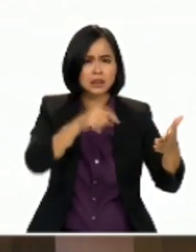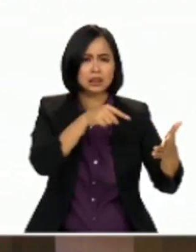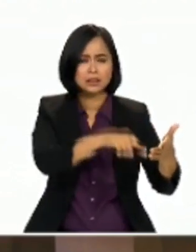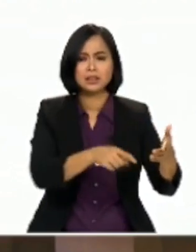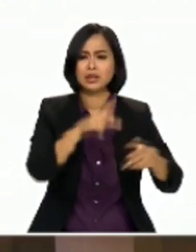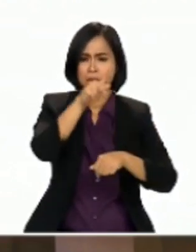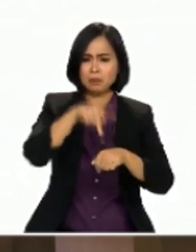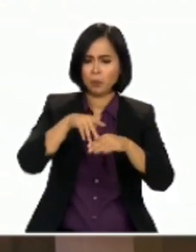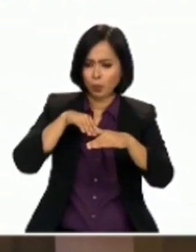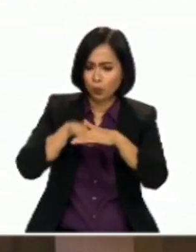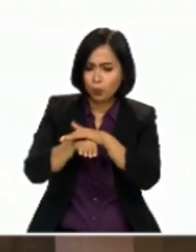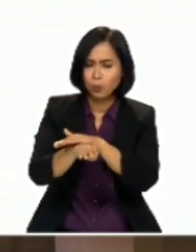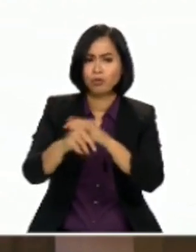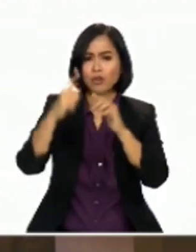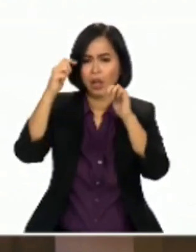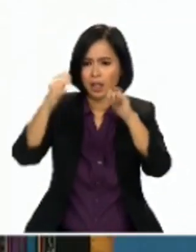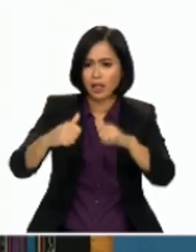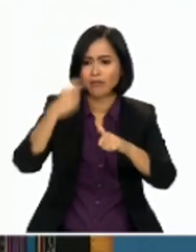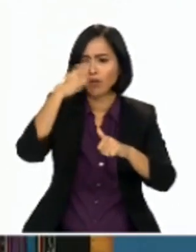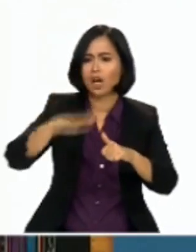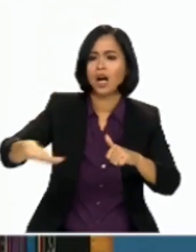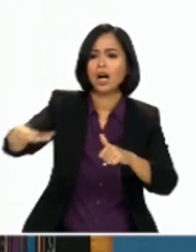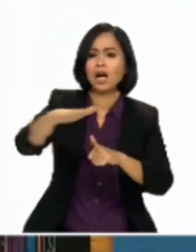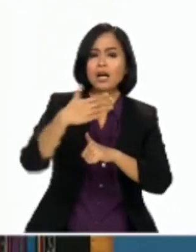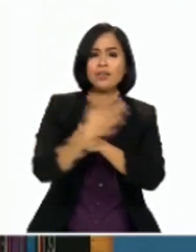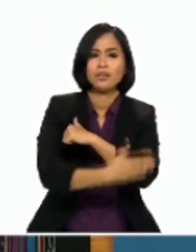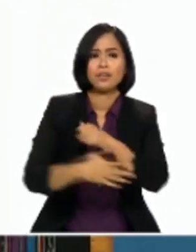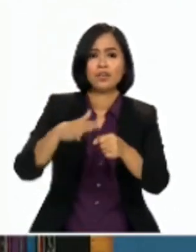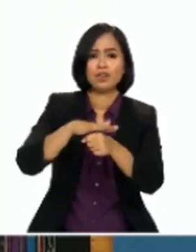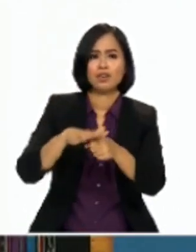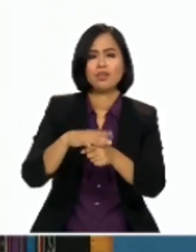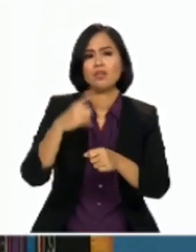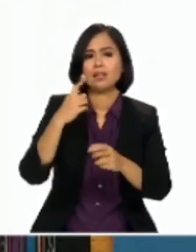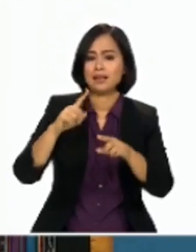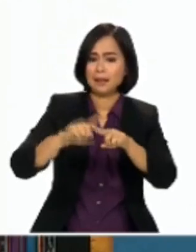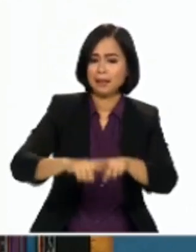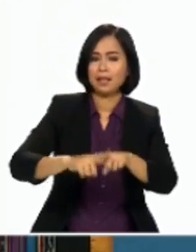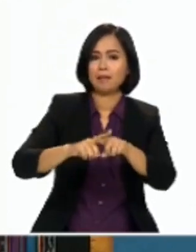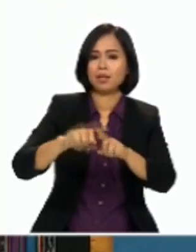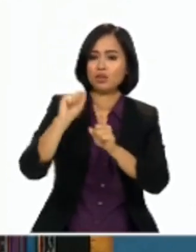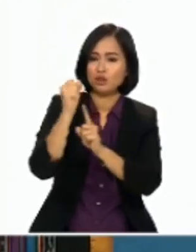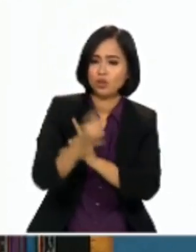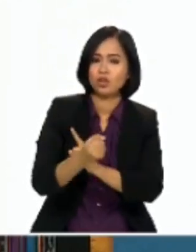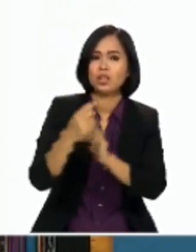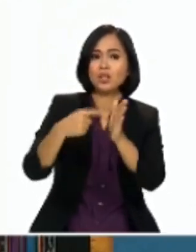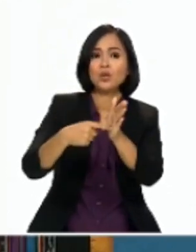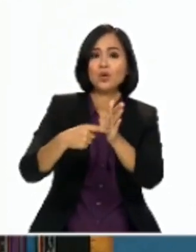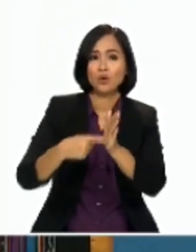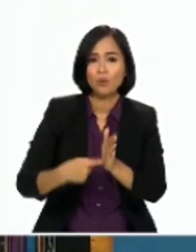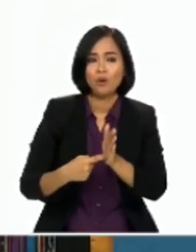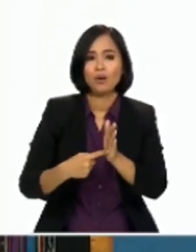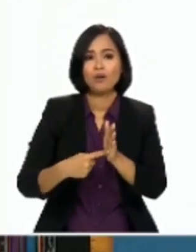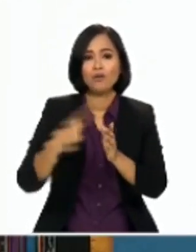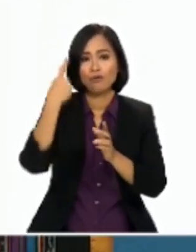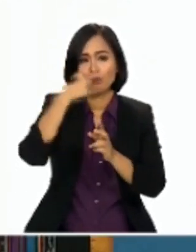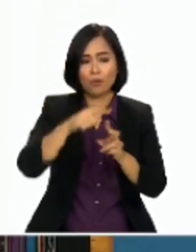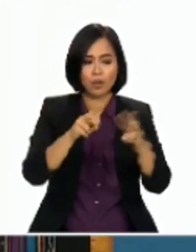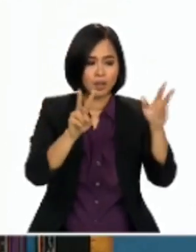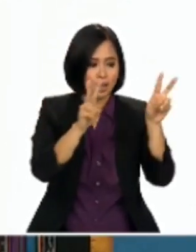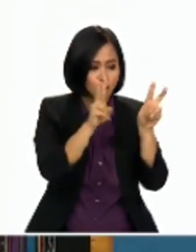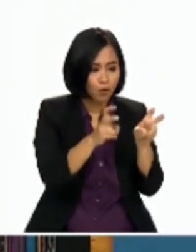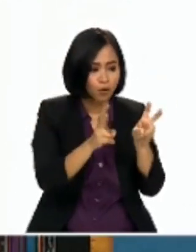into fishing agreements with other states, provided certain conditions and requisites in the UNCLOS are